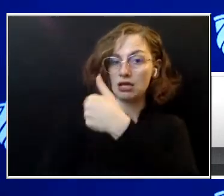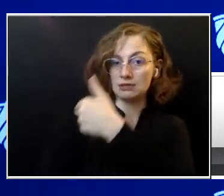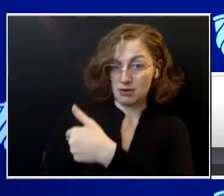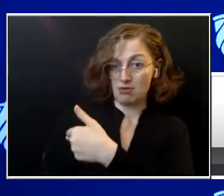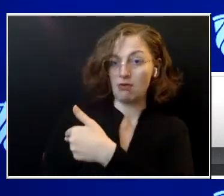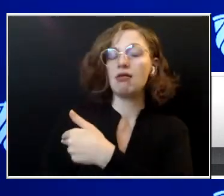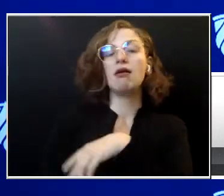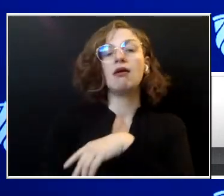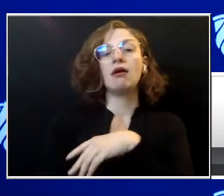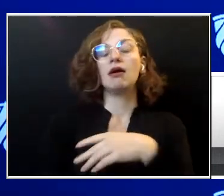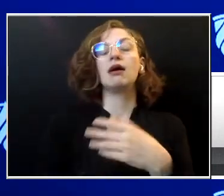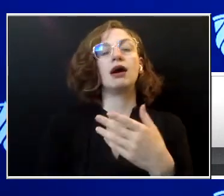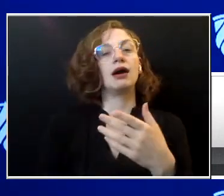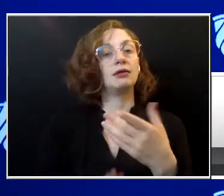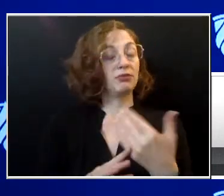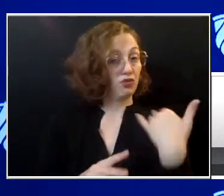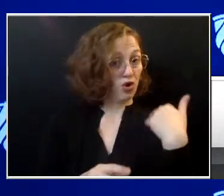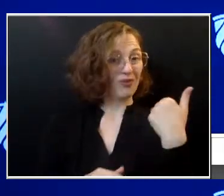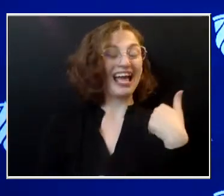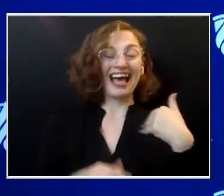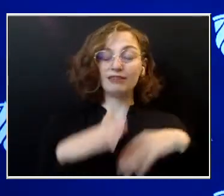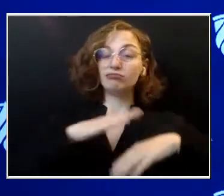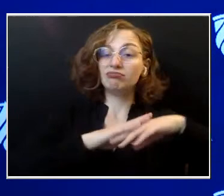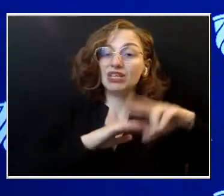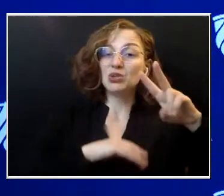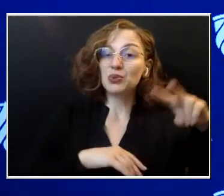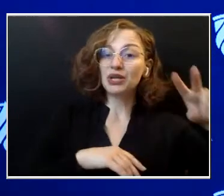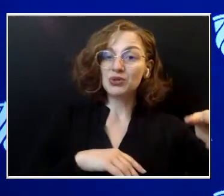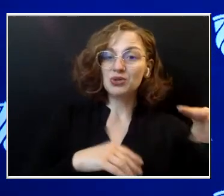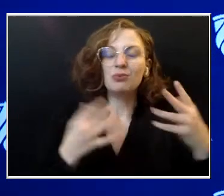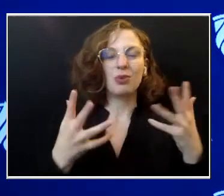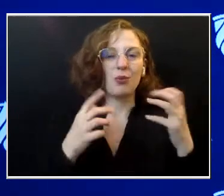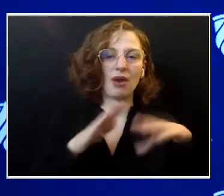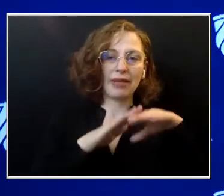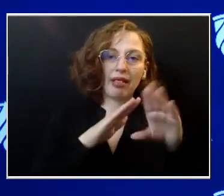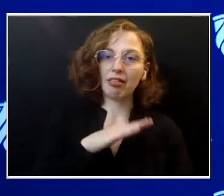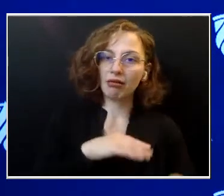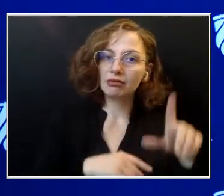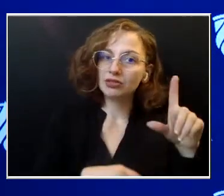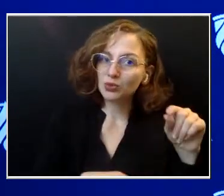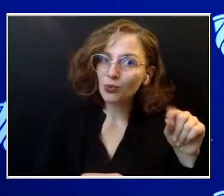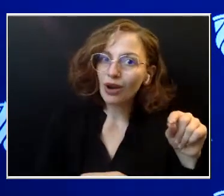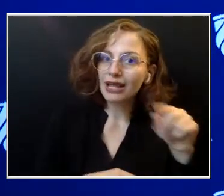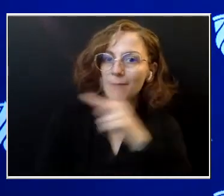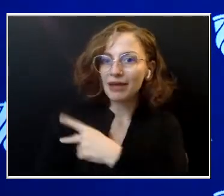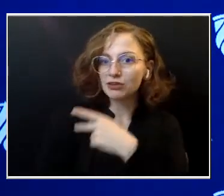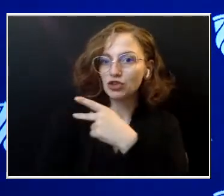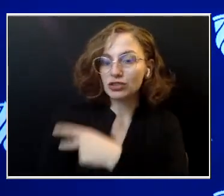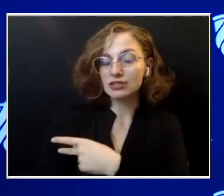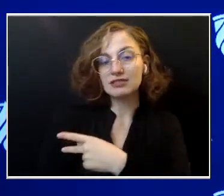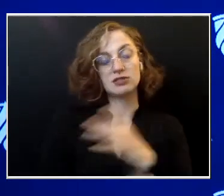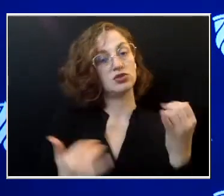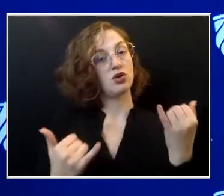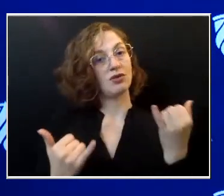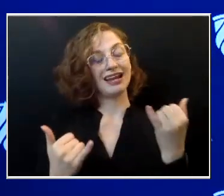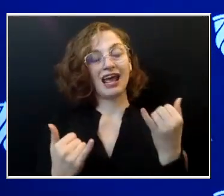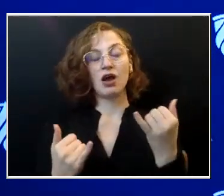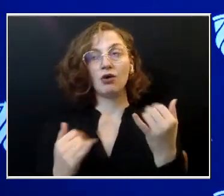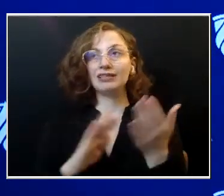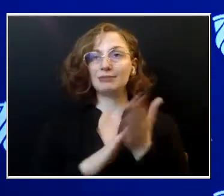if we can. But we know we are really getting into the throes now of respiratory viral season. So I'll also have to be concerned about